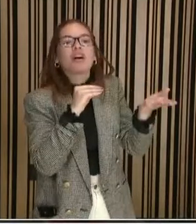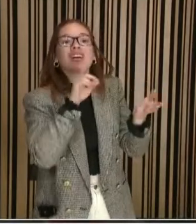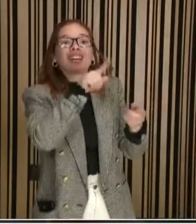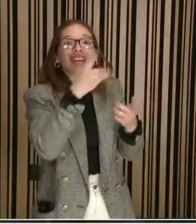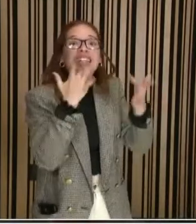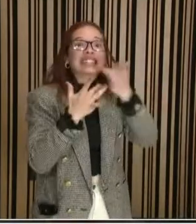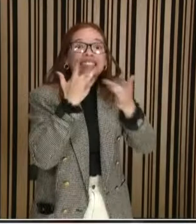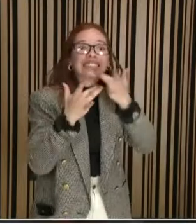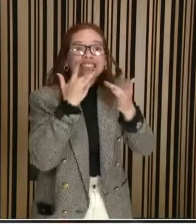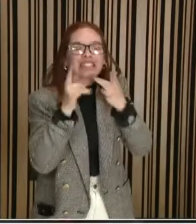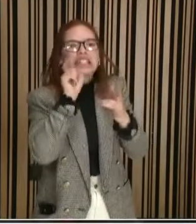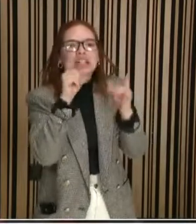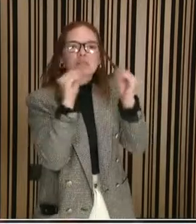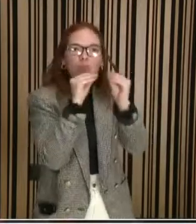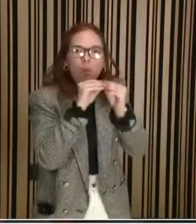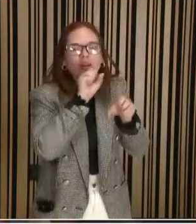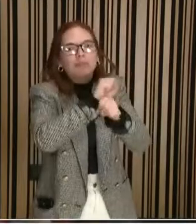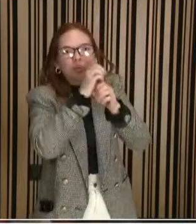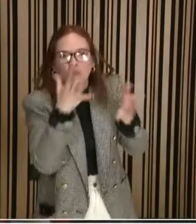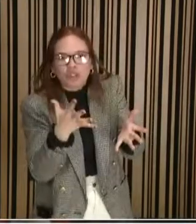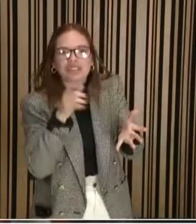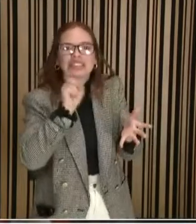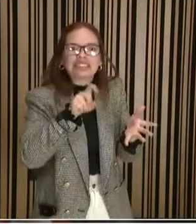able to pick them